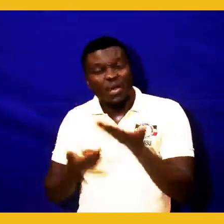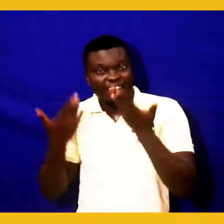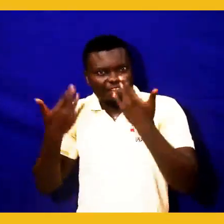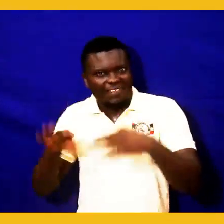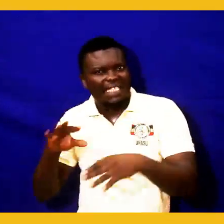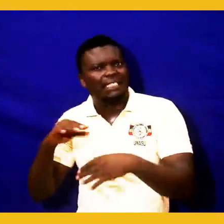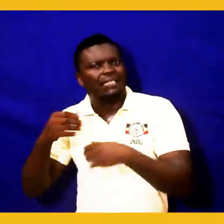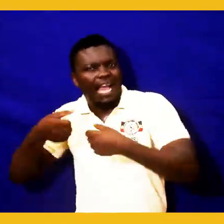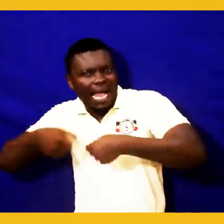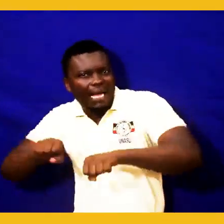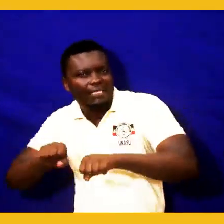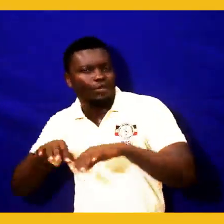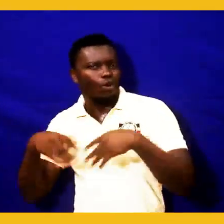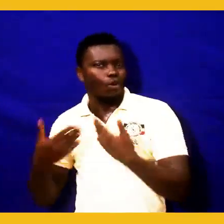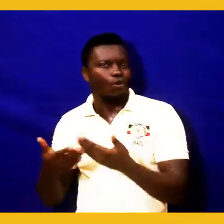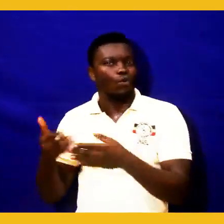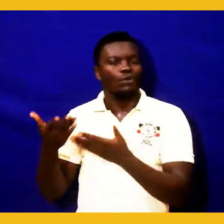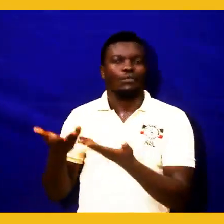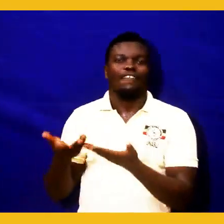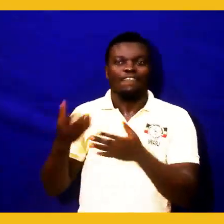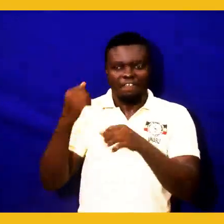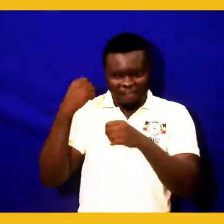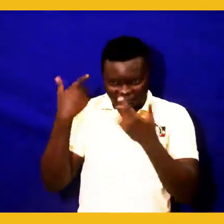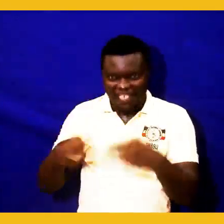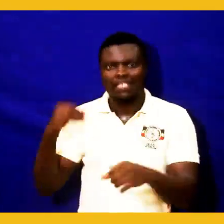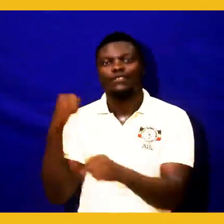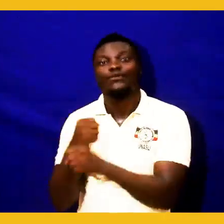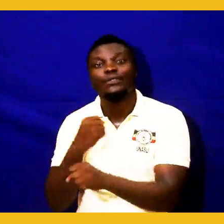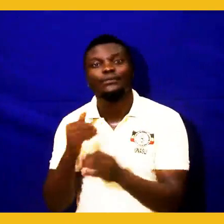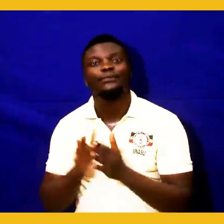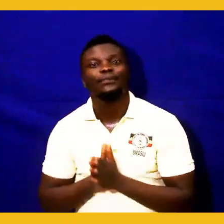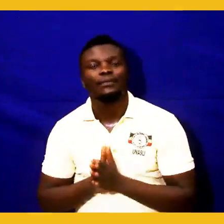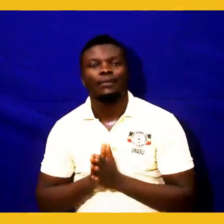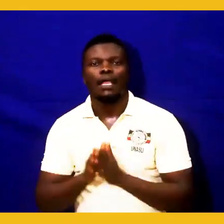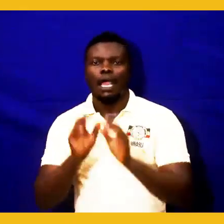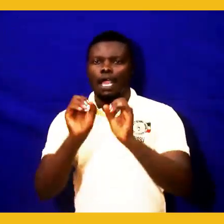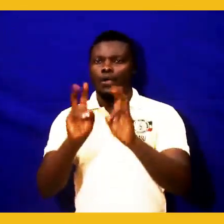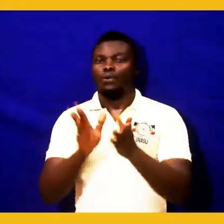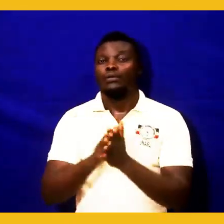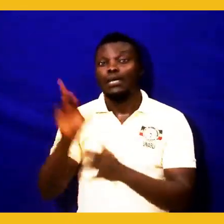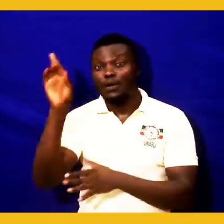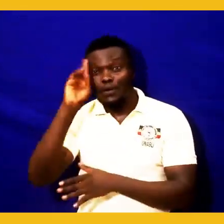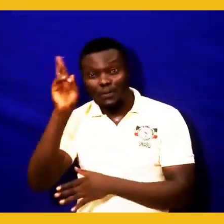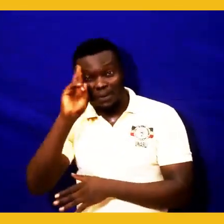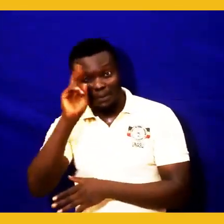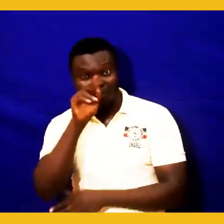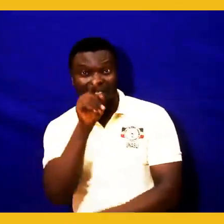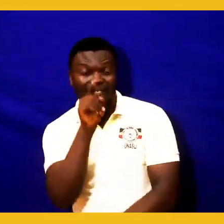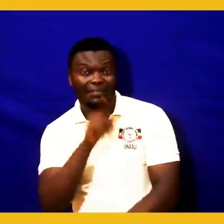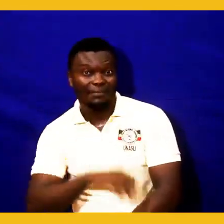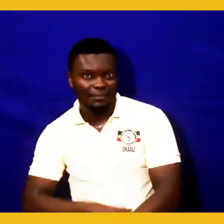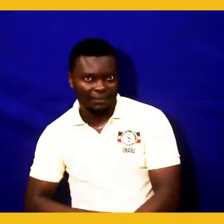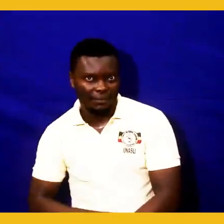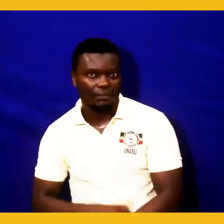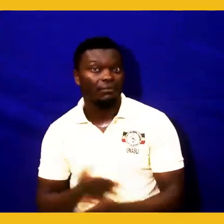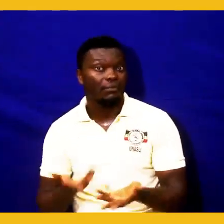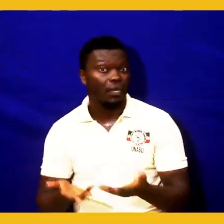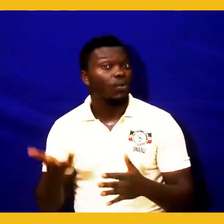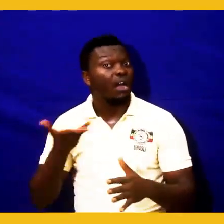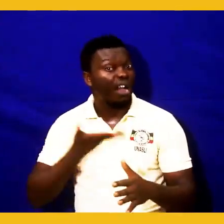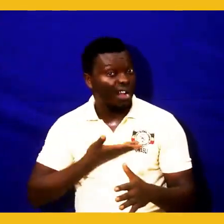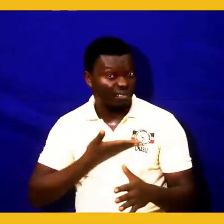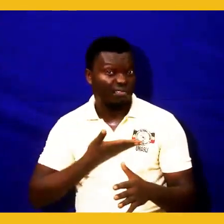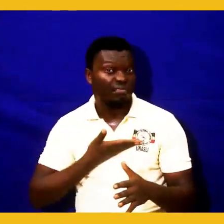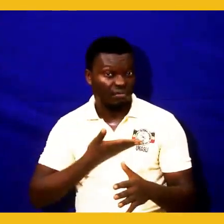done or she has done an action. As we are coming to the end of the lesson, I once again remind